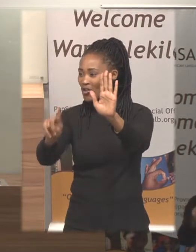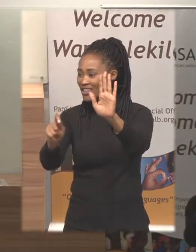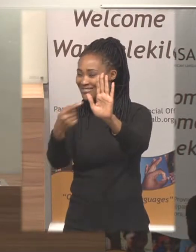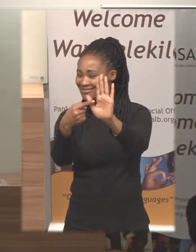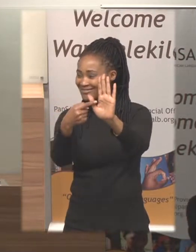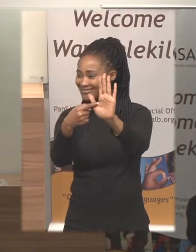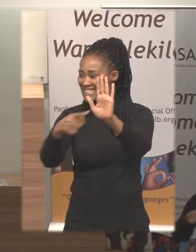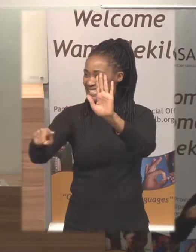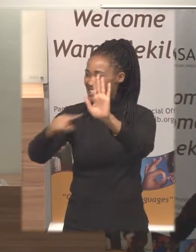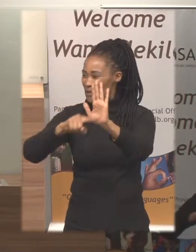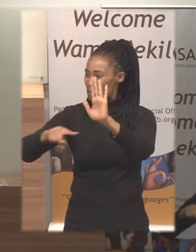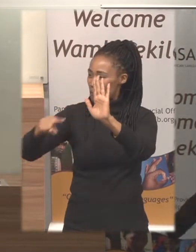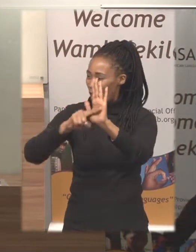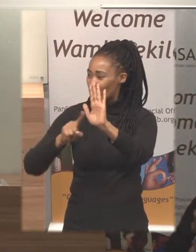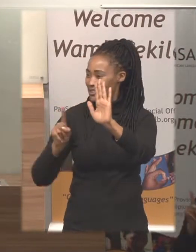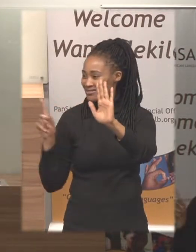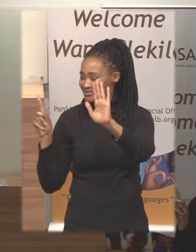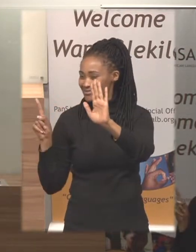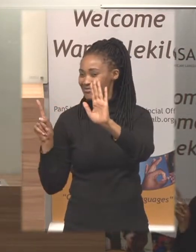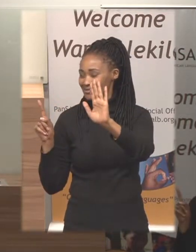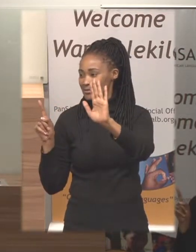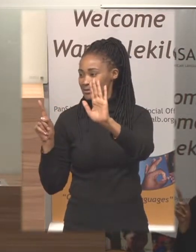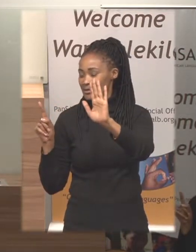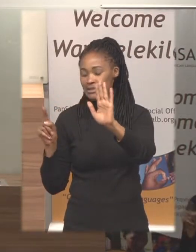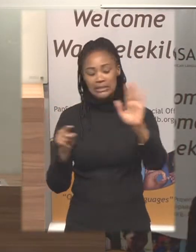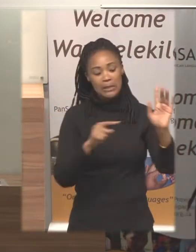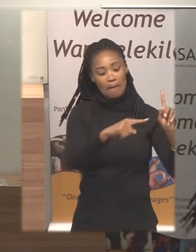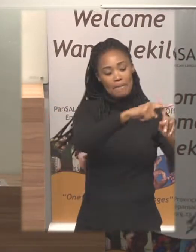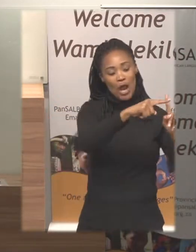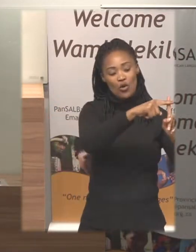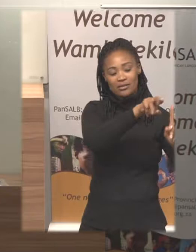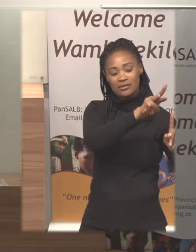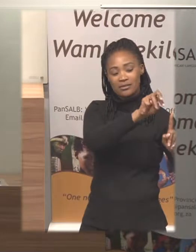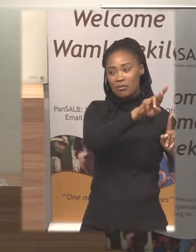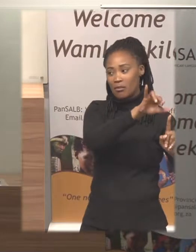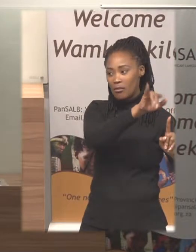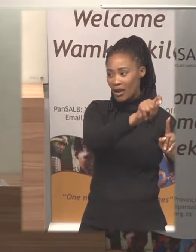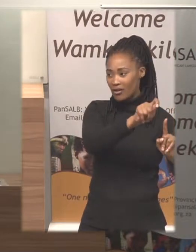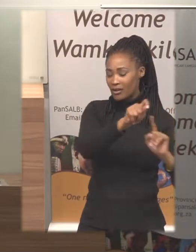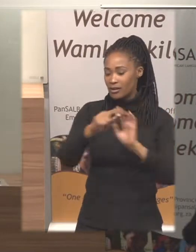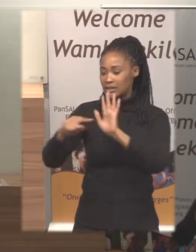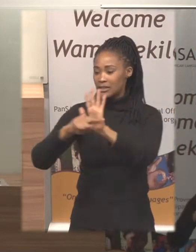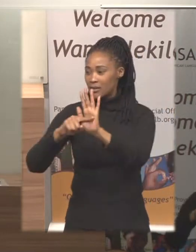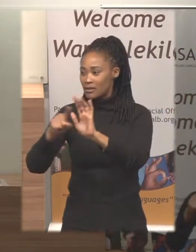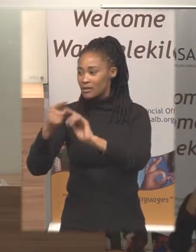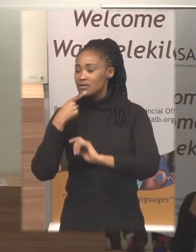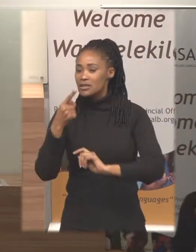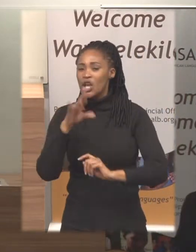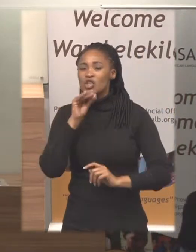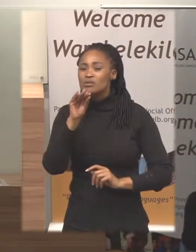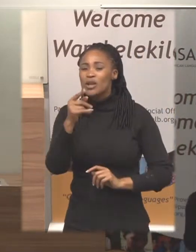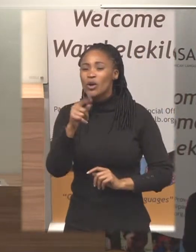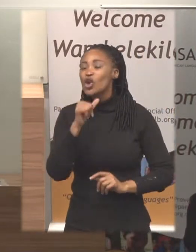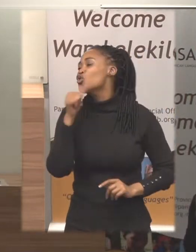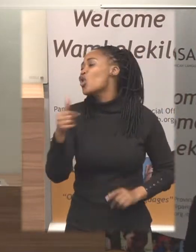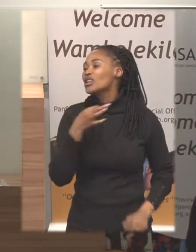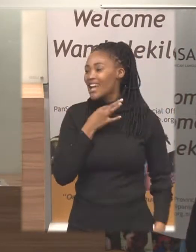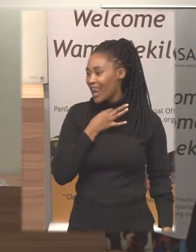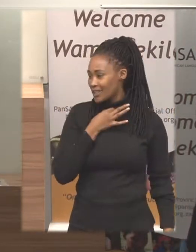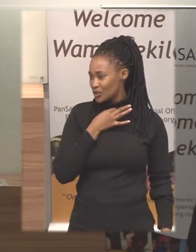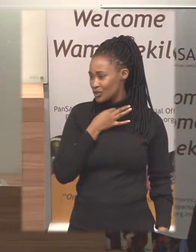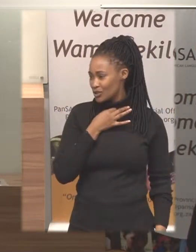the far column and demerits on the inner column. For speaking not English. It says not English in brackets,